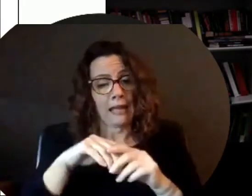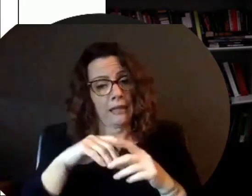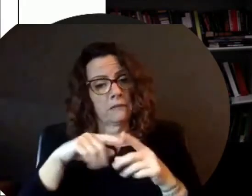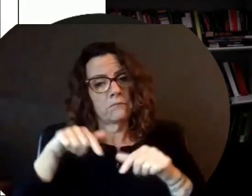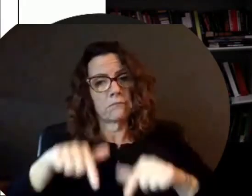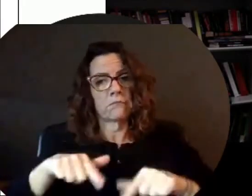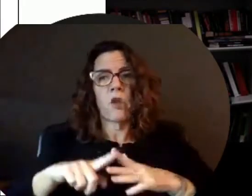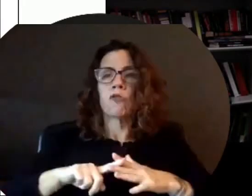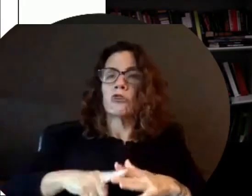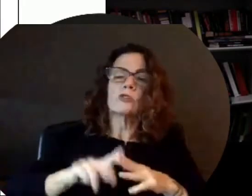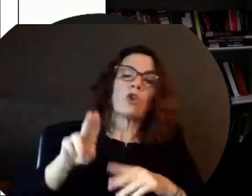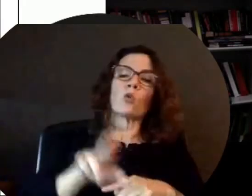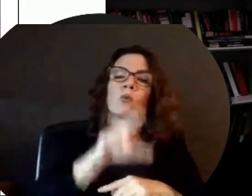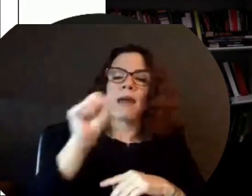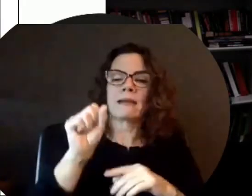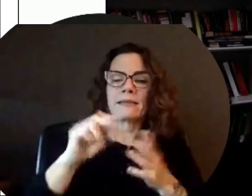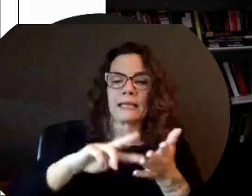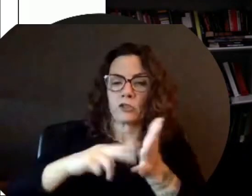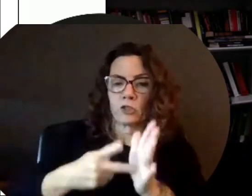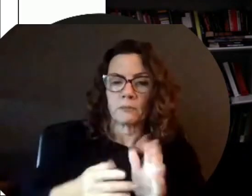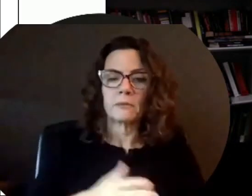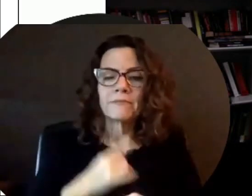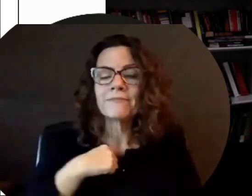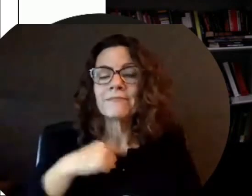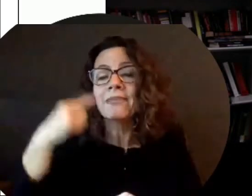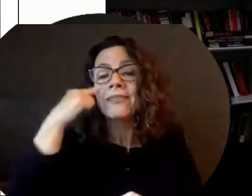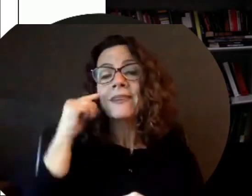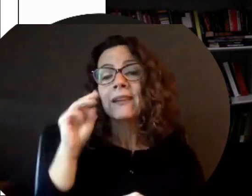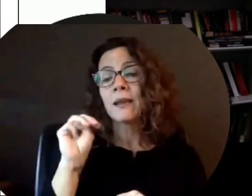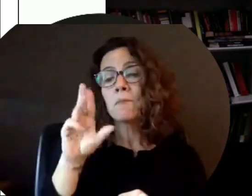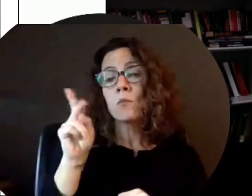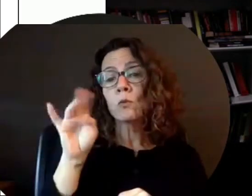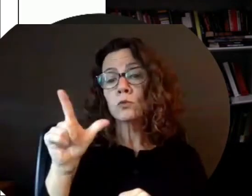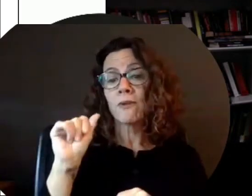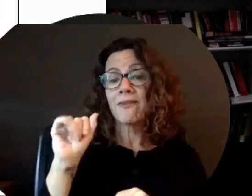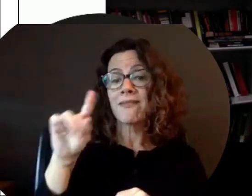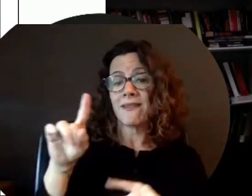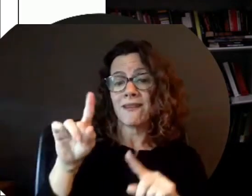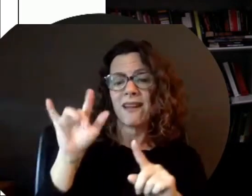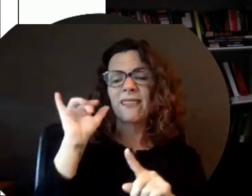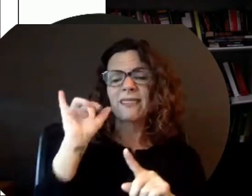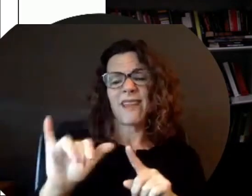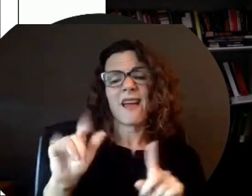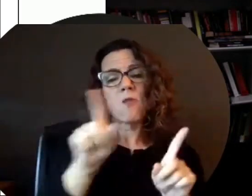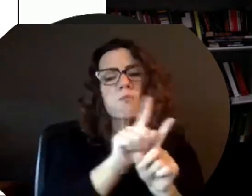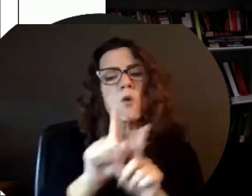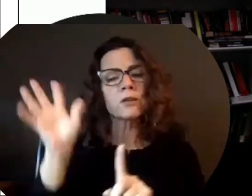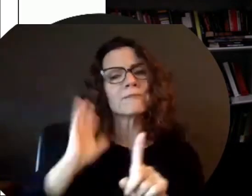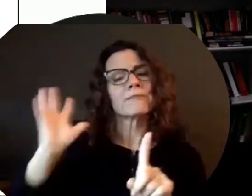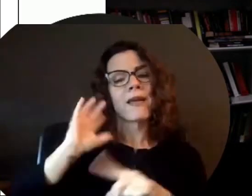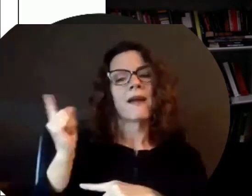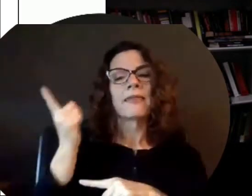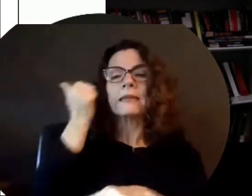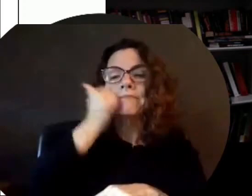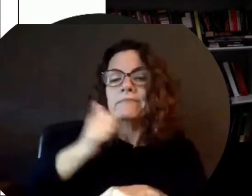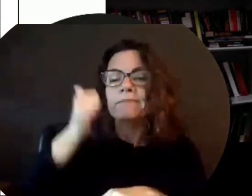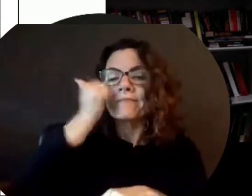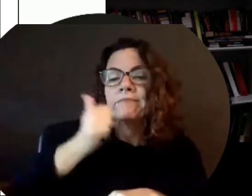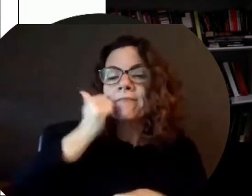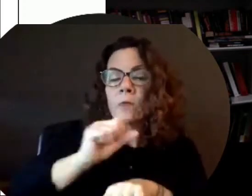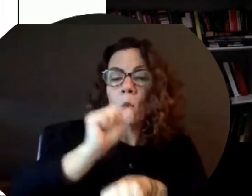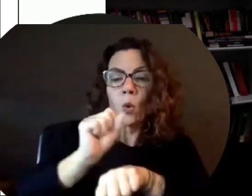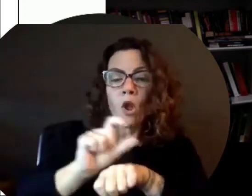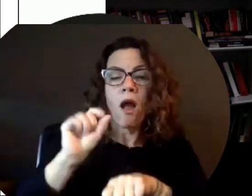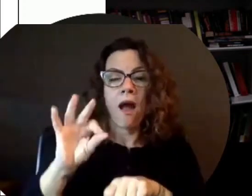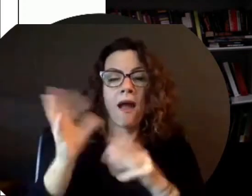narratives from formerly enslaved people who were interviewed in the 1930s, who were, young people during slavery, they mentioned